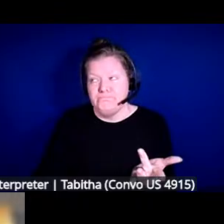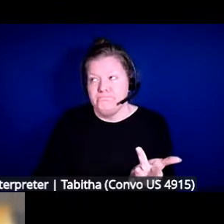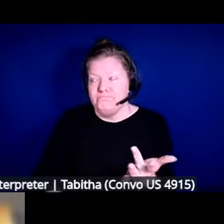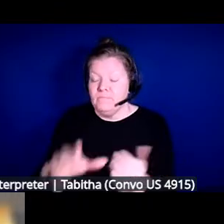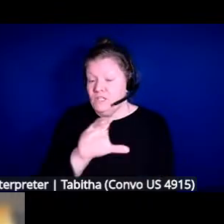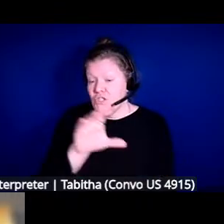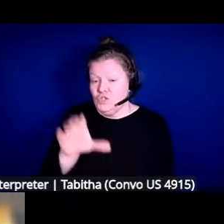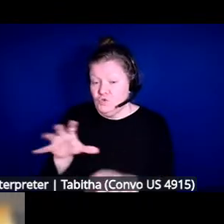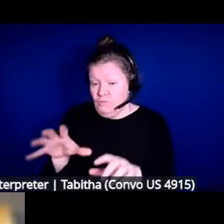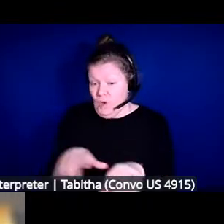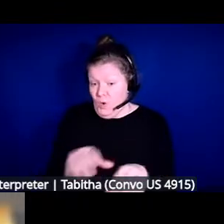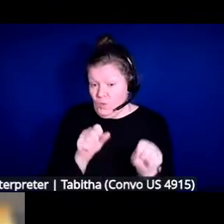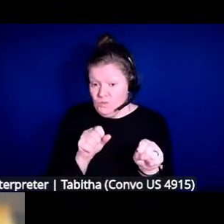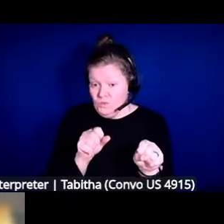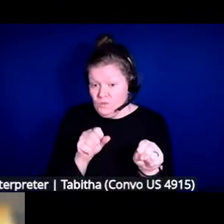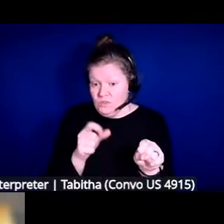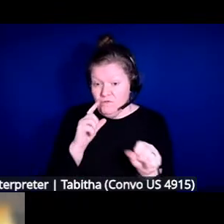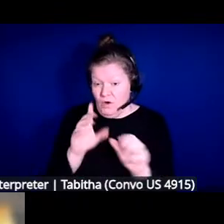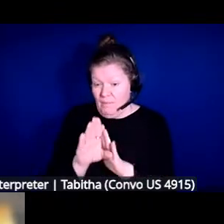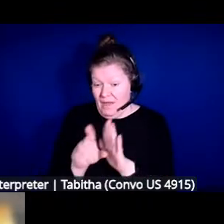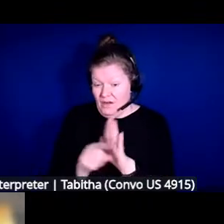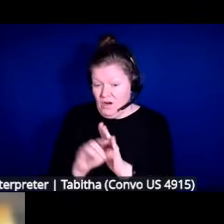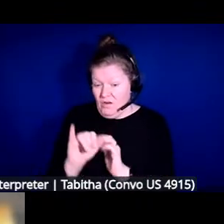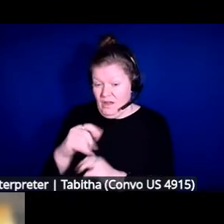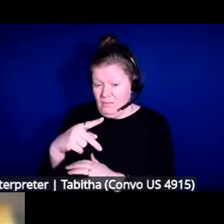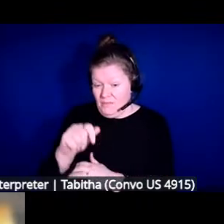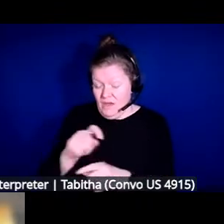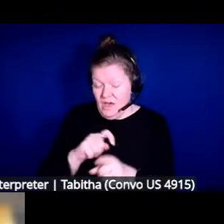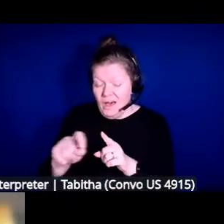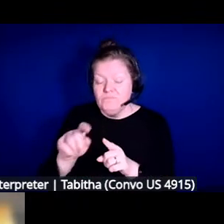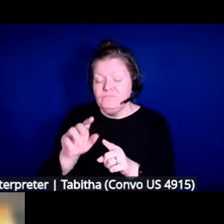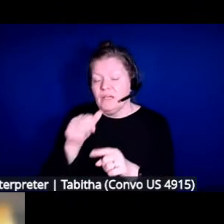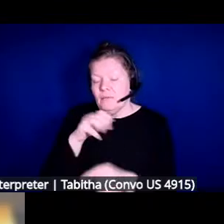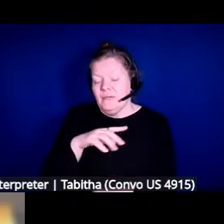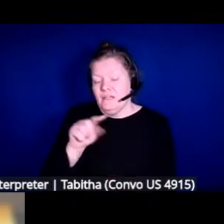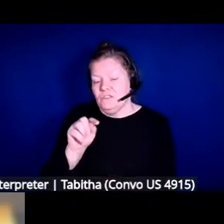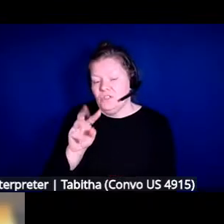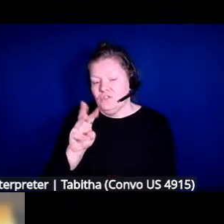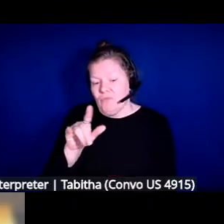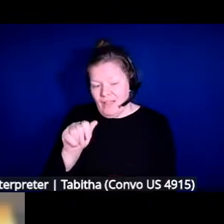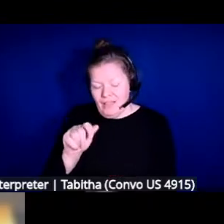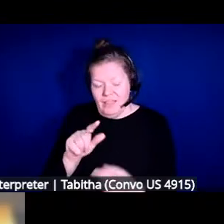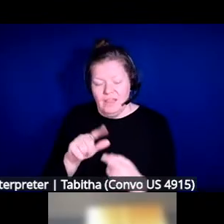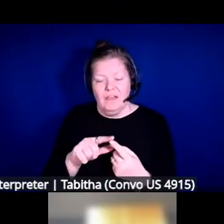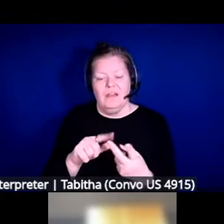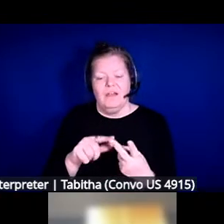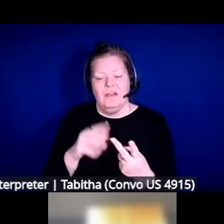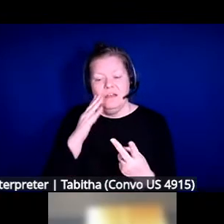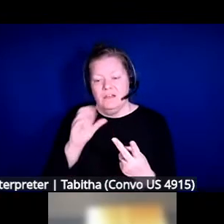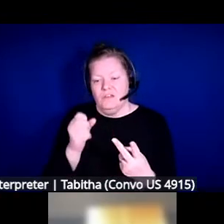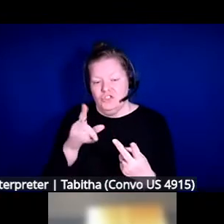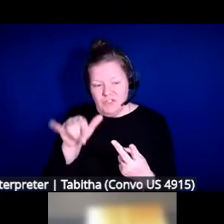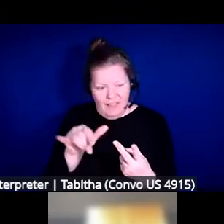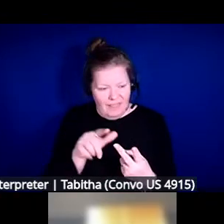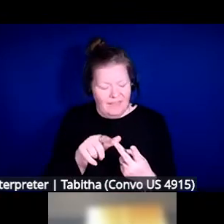Zoom hosts for the background of the IPA calls, Miss Twyla, I know Miss Shelley,